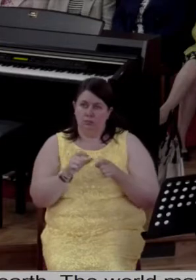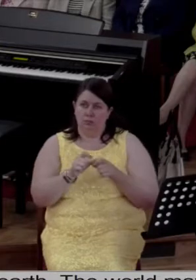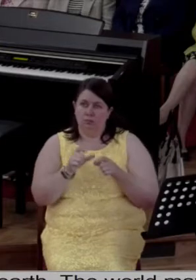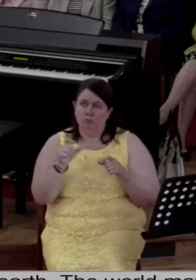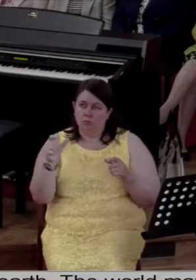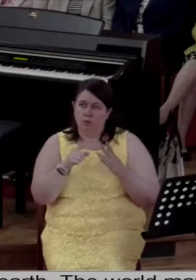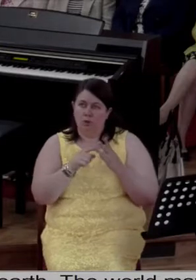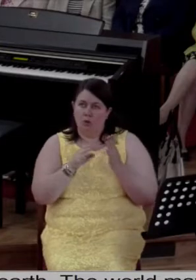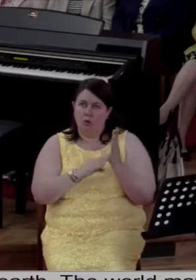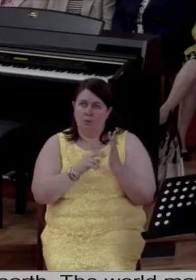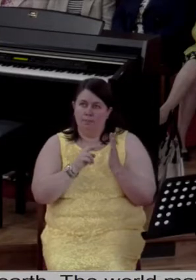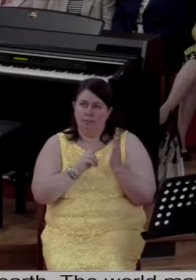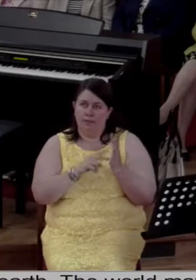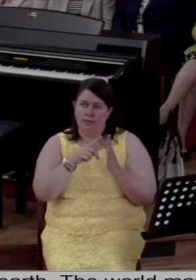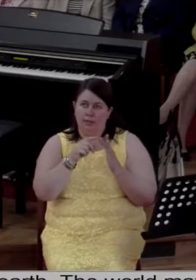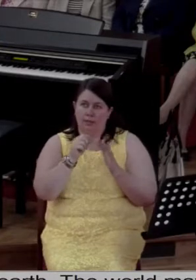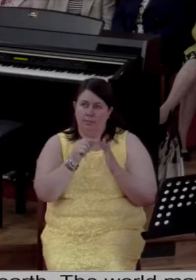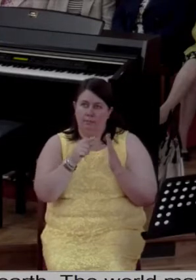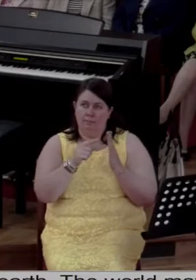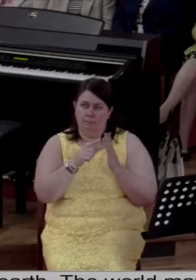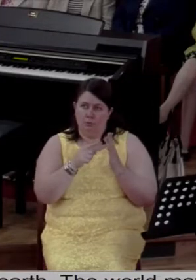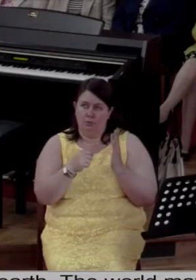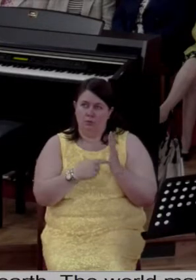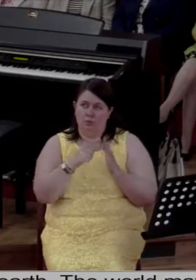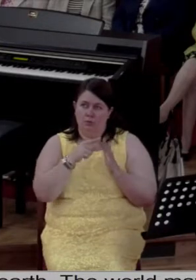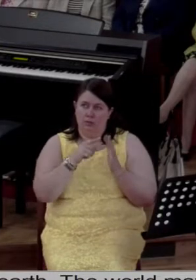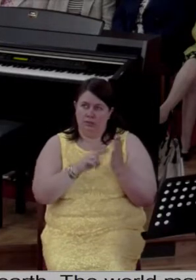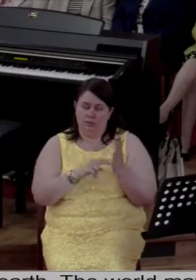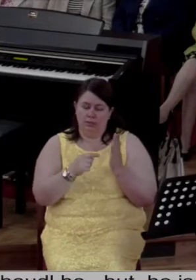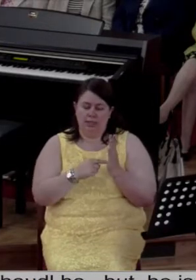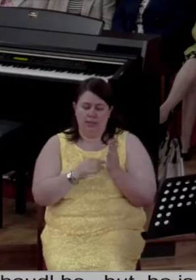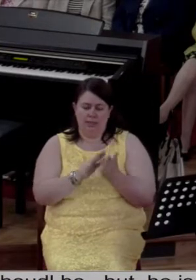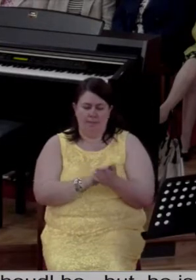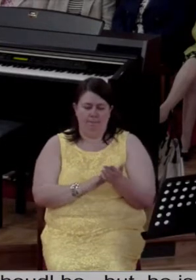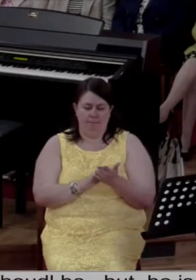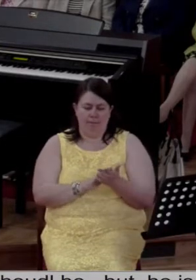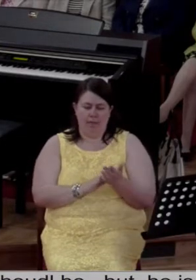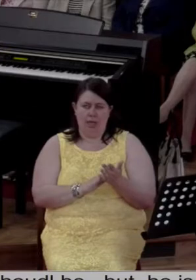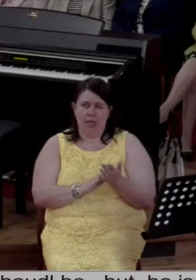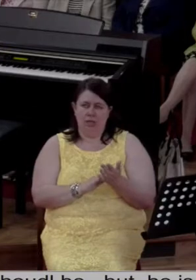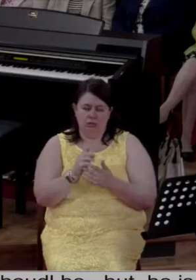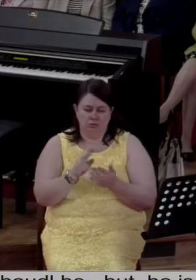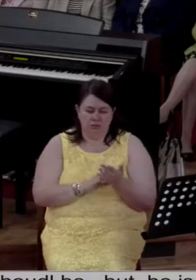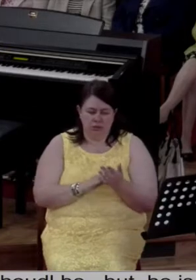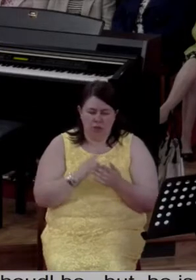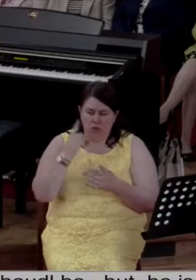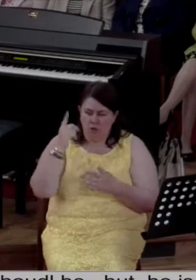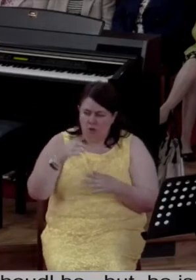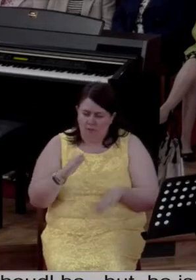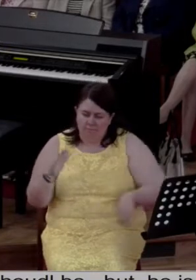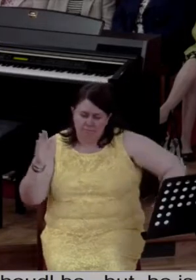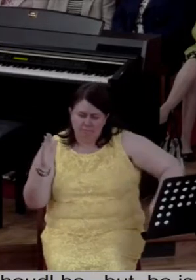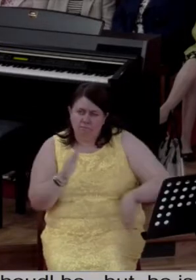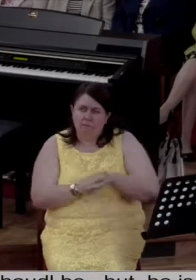a big, fancy word for meaning he is all-powerful. There is nothing God cannot